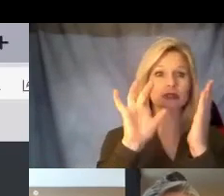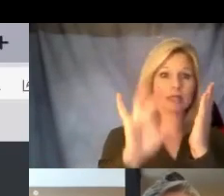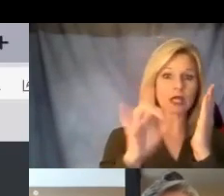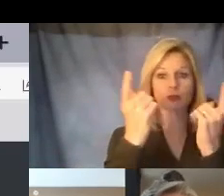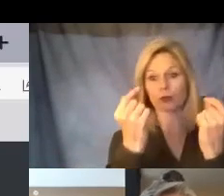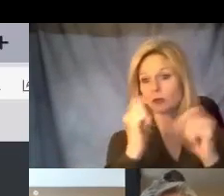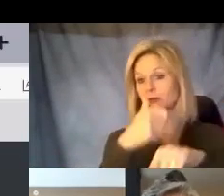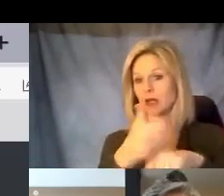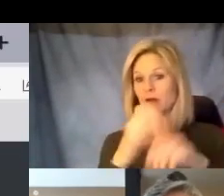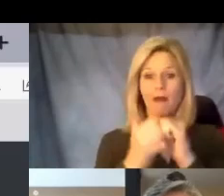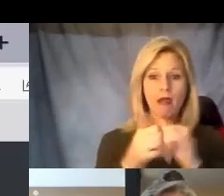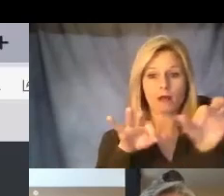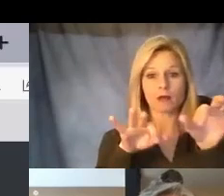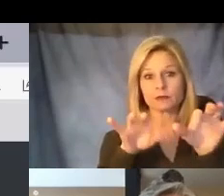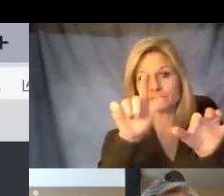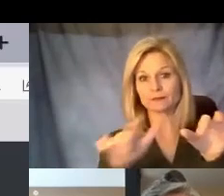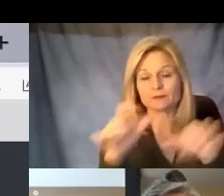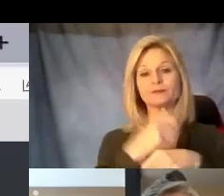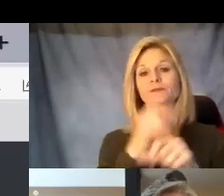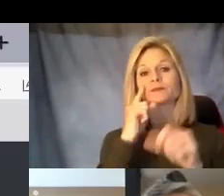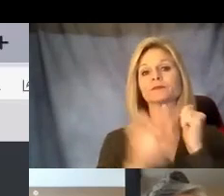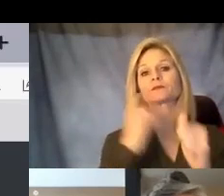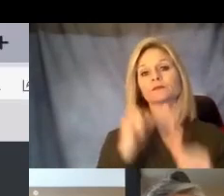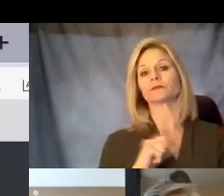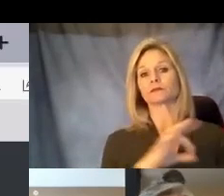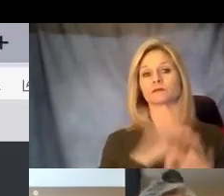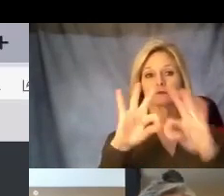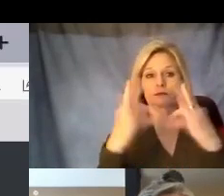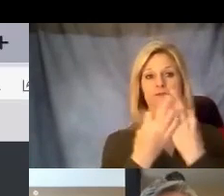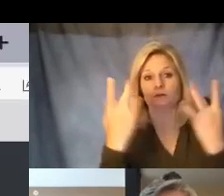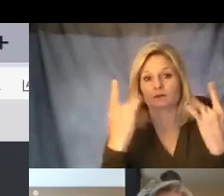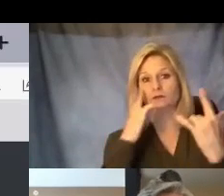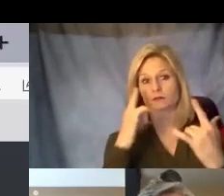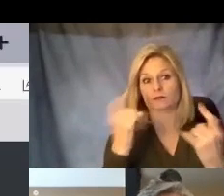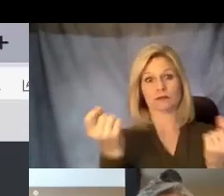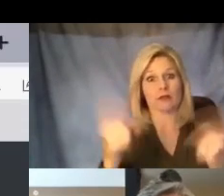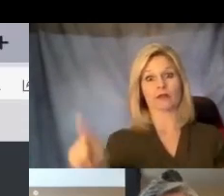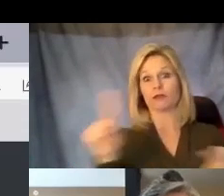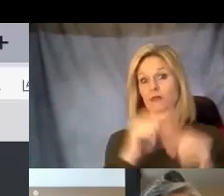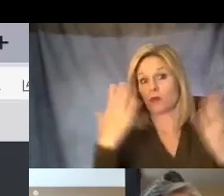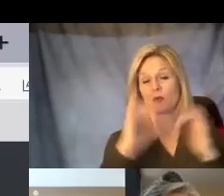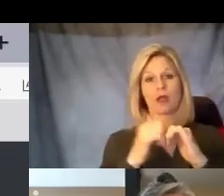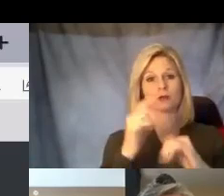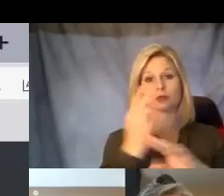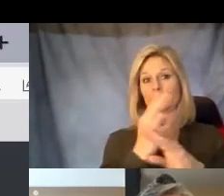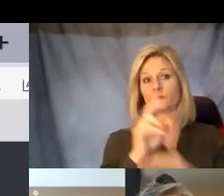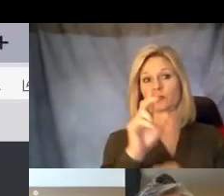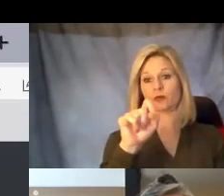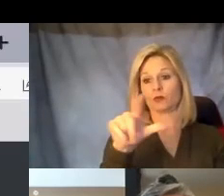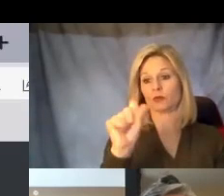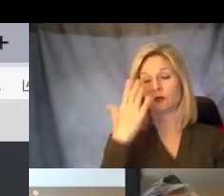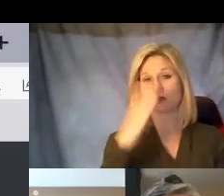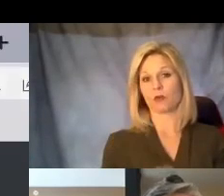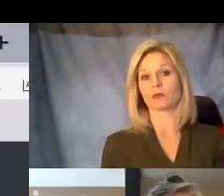it up. This one is made mostly for staff and families because a lot of them don't know how to use tools. Okay, Donald, you